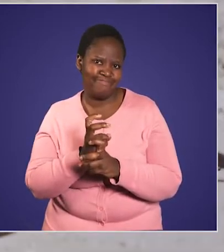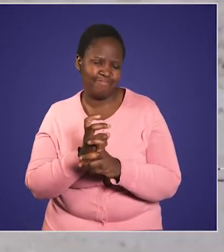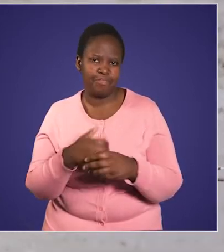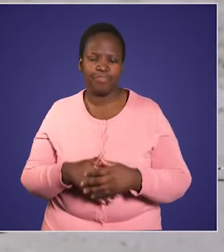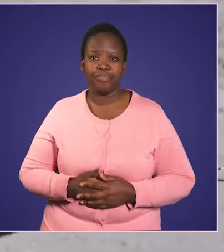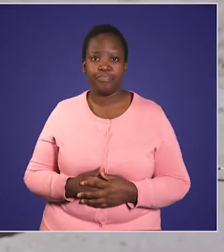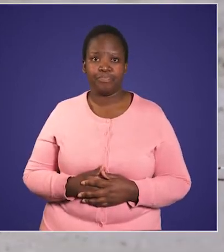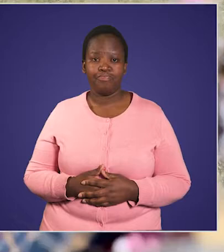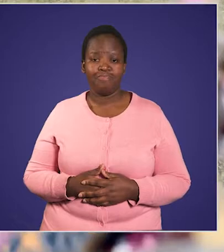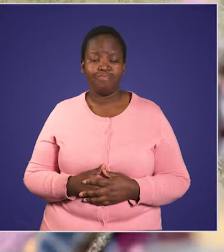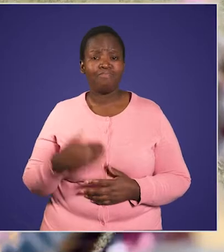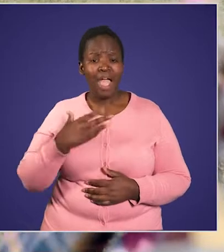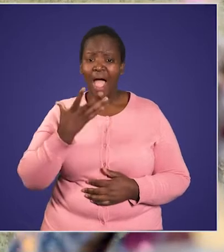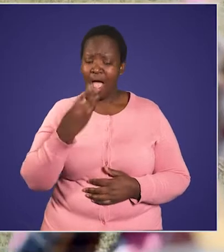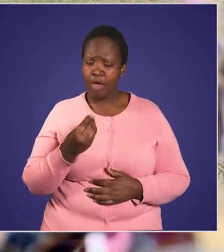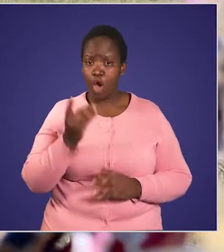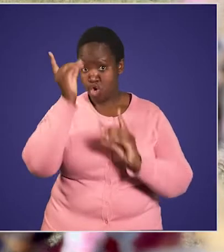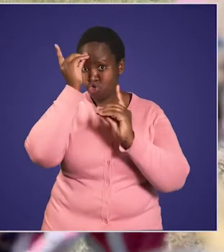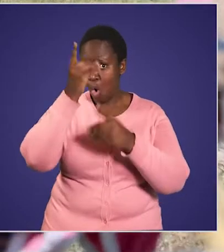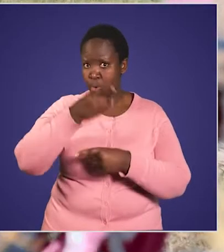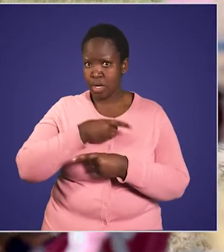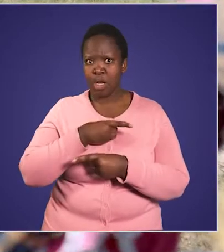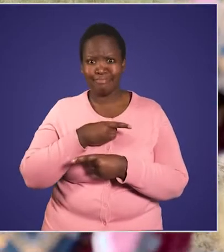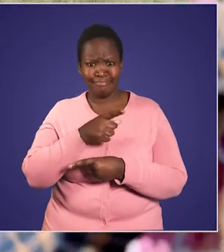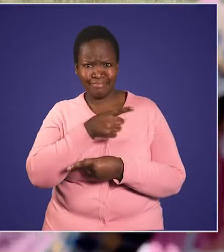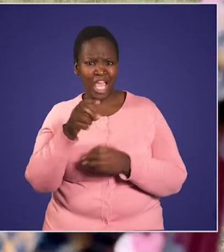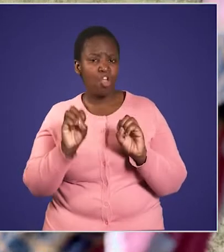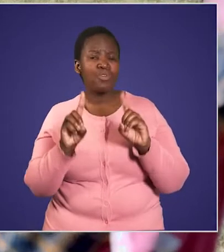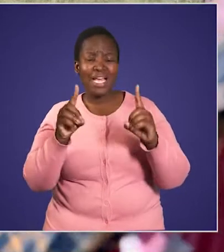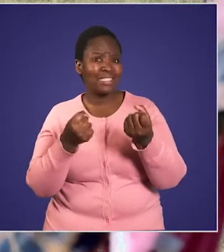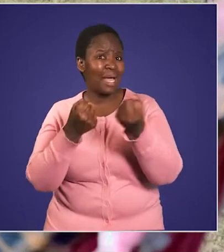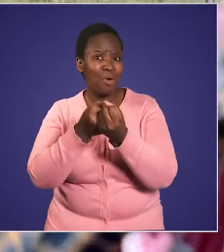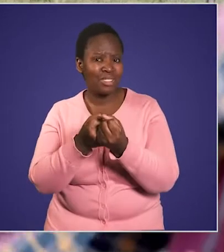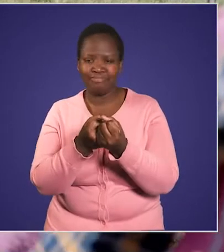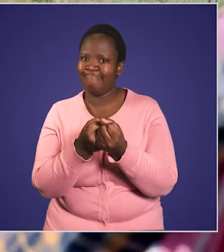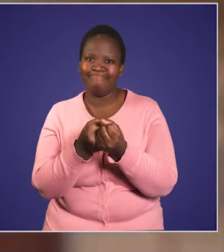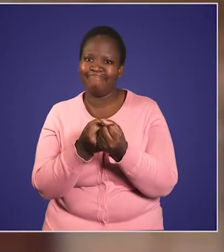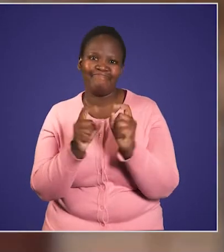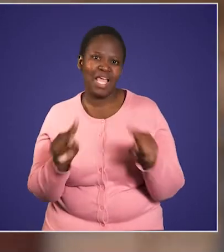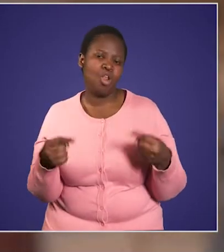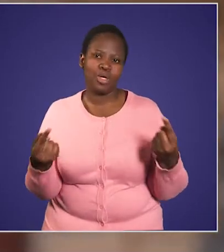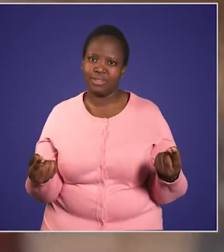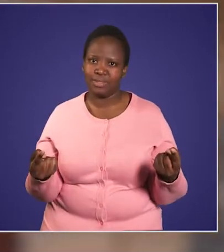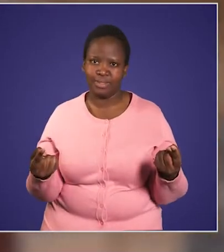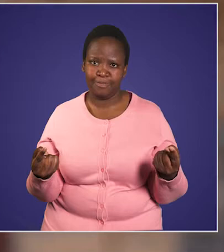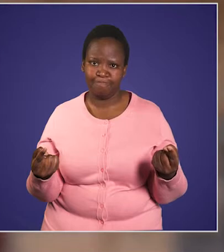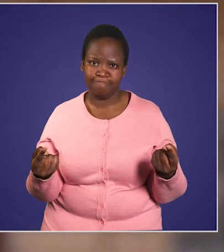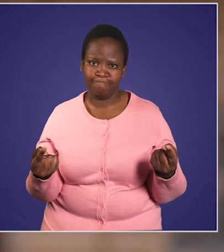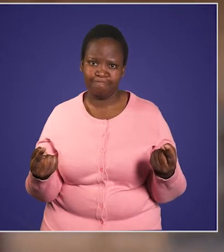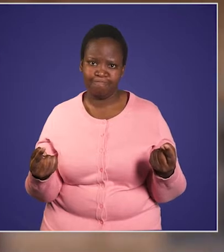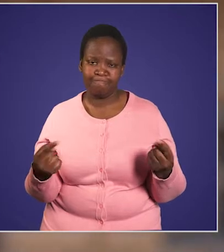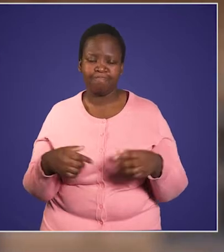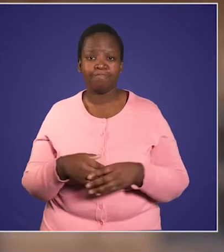I have daughters and I can't meet their educational needs. The likelihood is that they could end up selling their